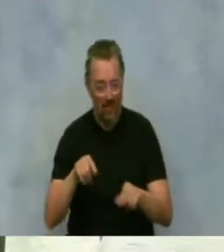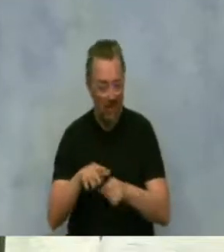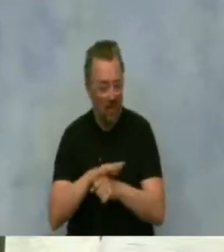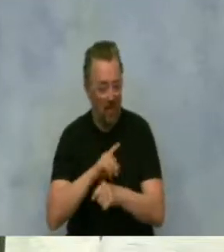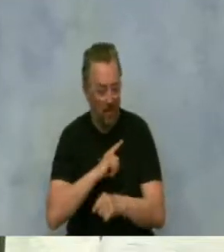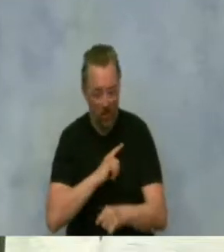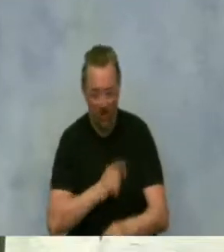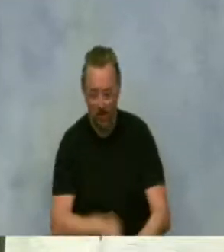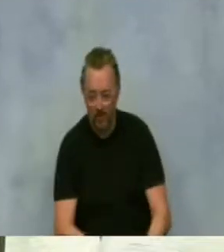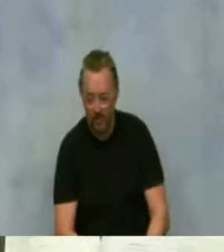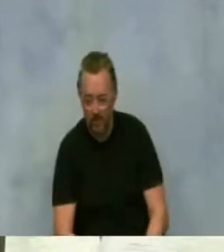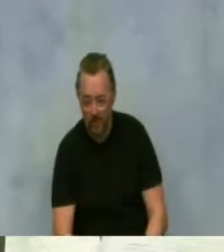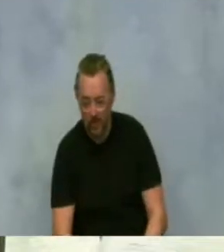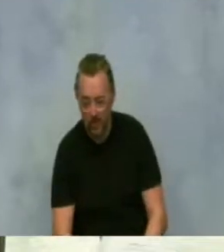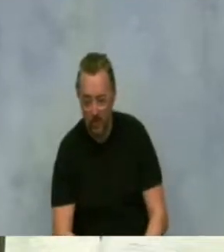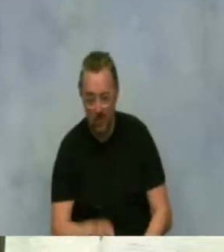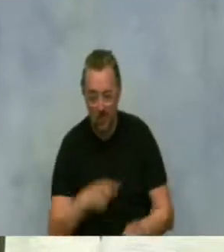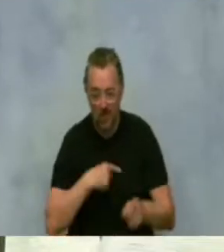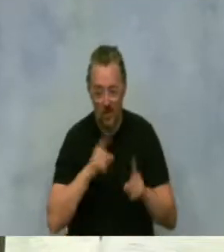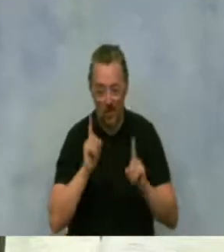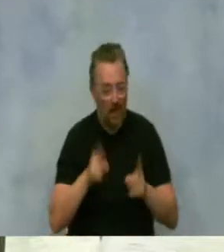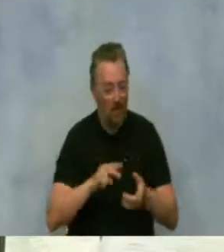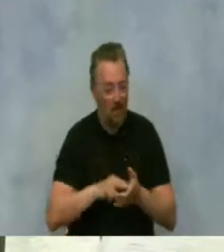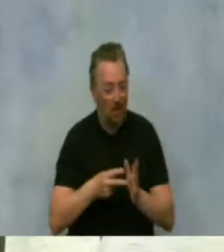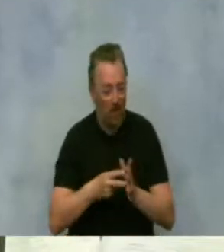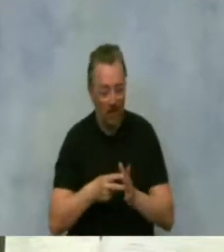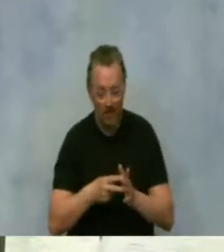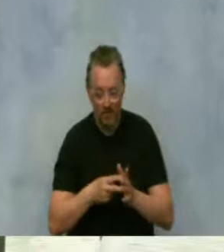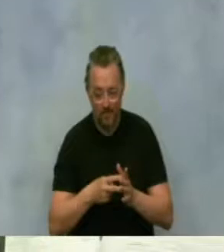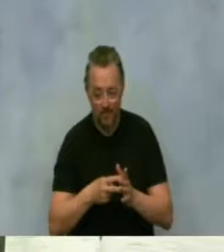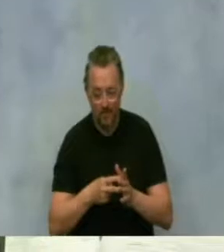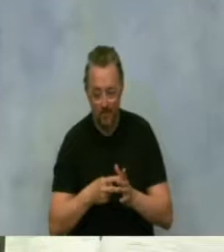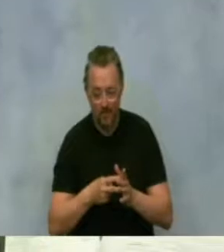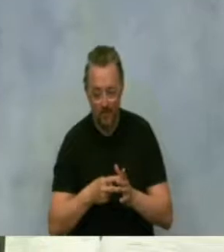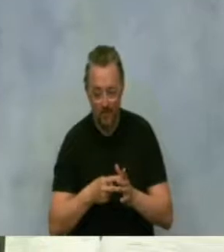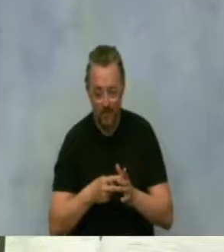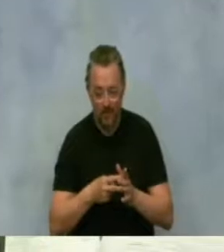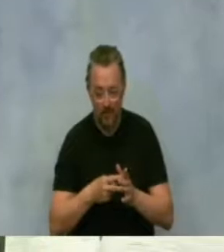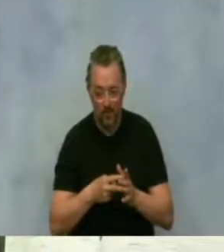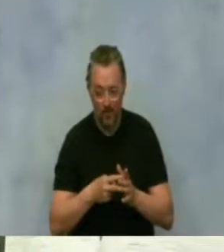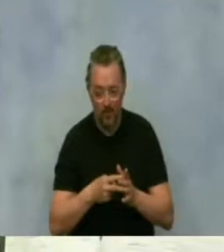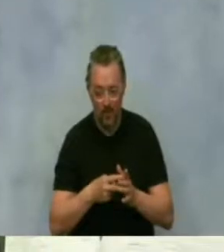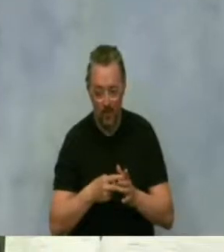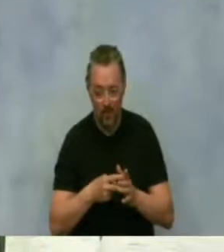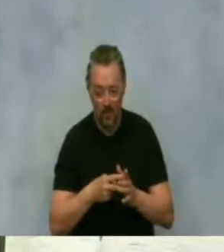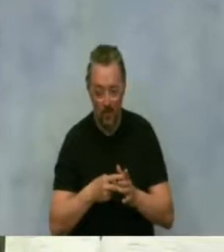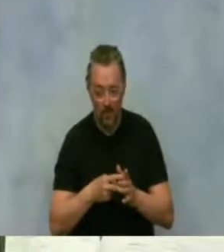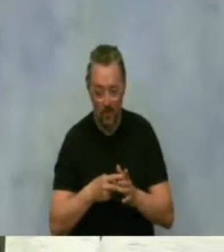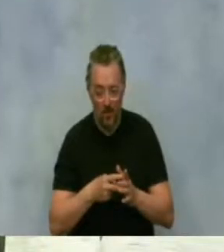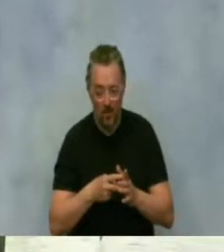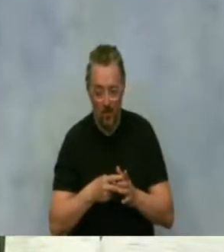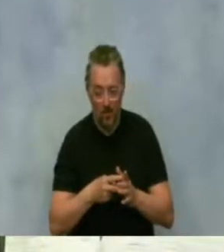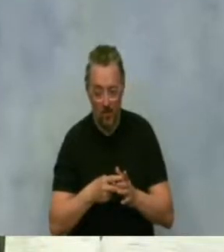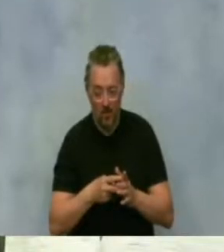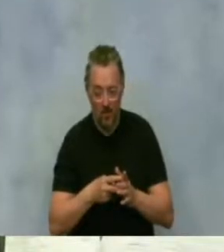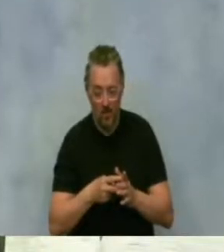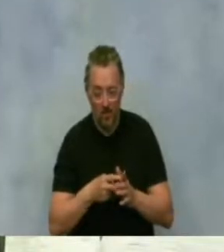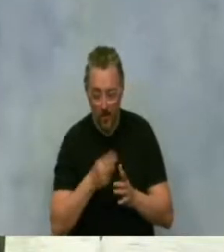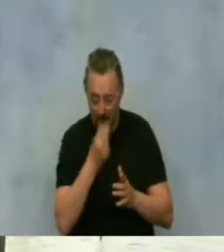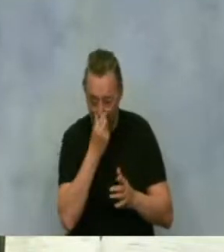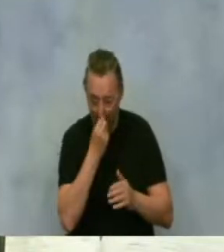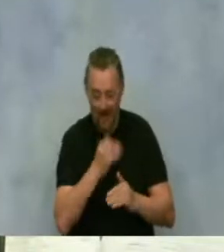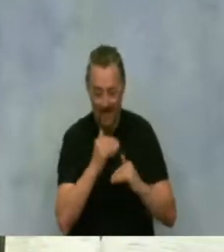was not really possible to actually get that moved on in the understandably in terms of the focus for those services with us.